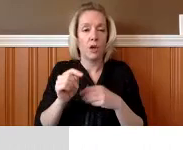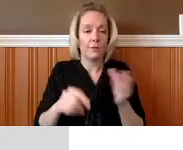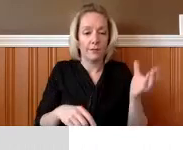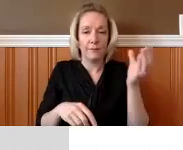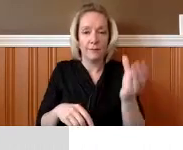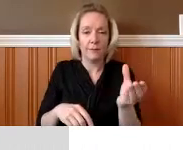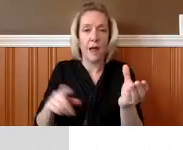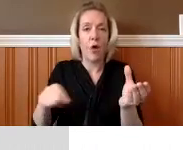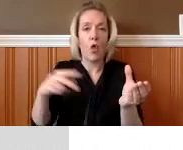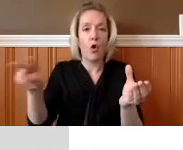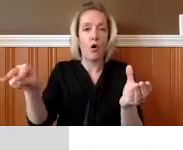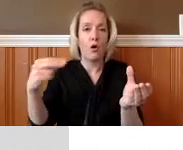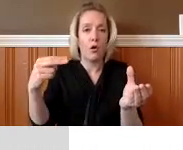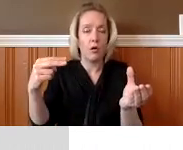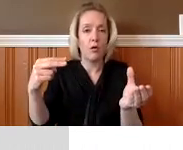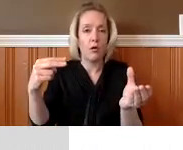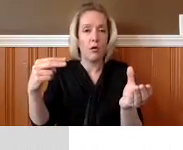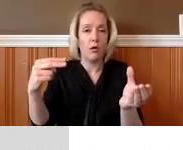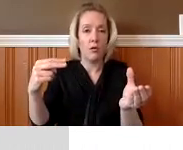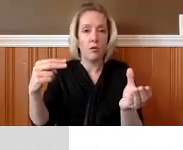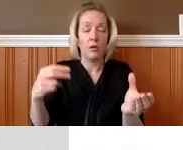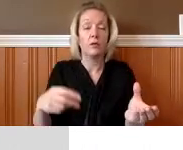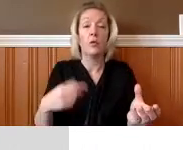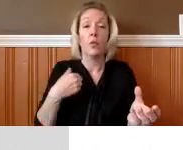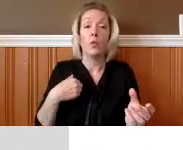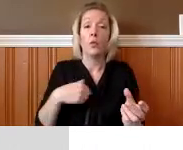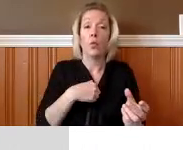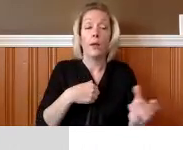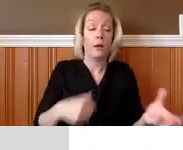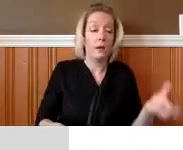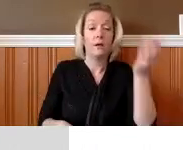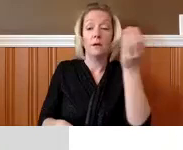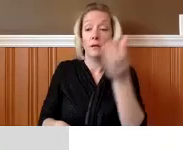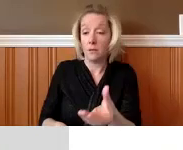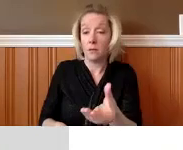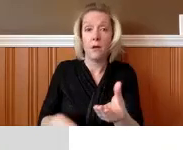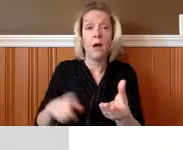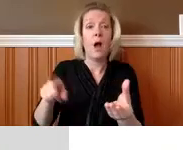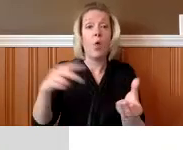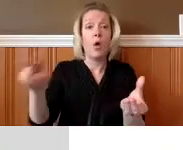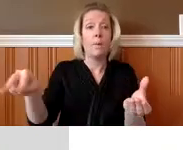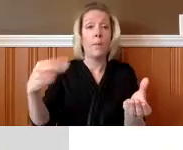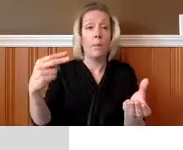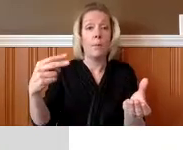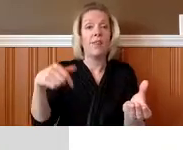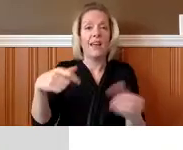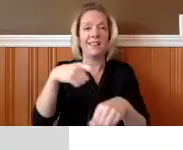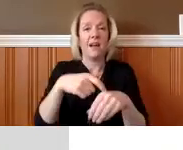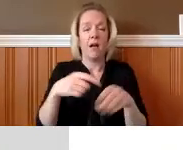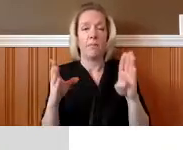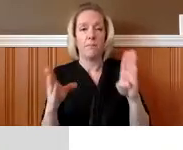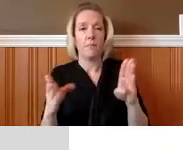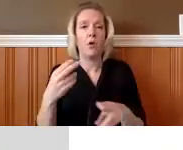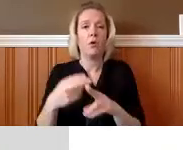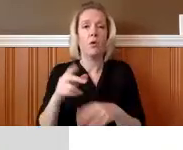them, the time it takes from when we present that to the time they actually regard it or attend to it, the latency, that gap in between of